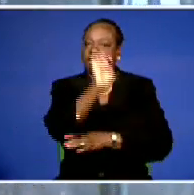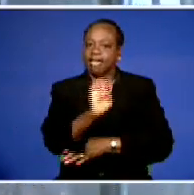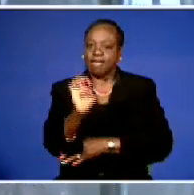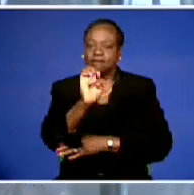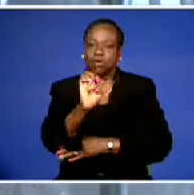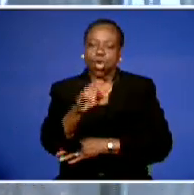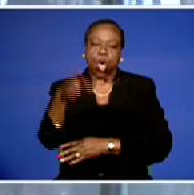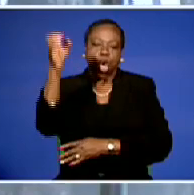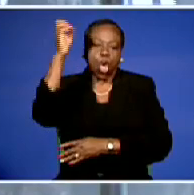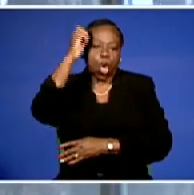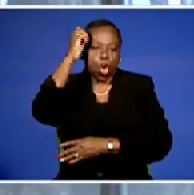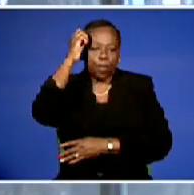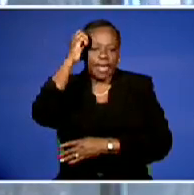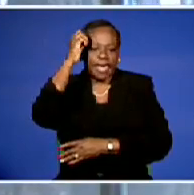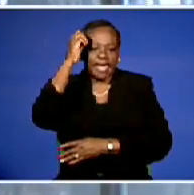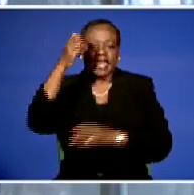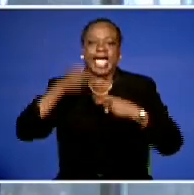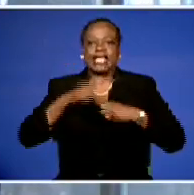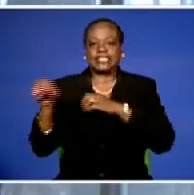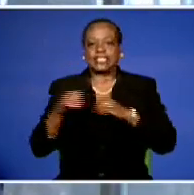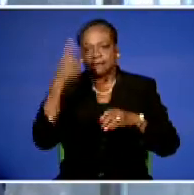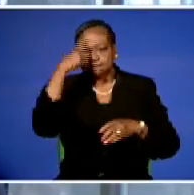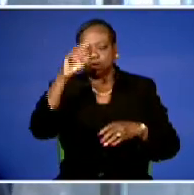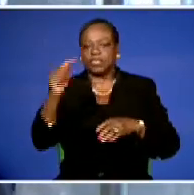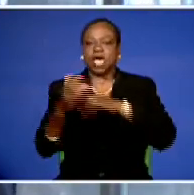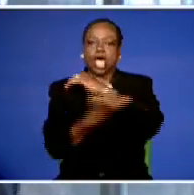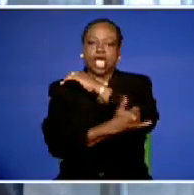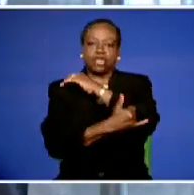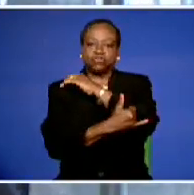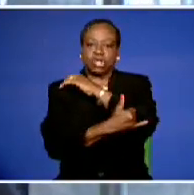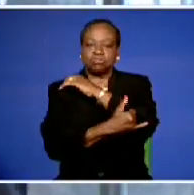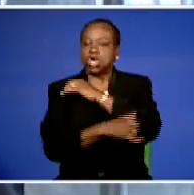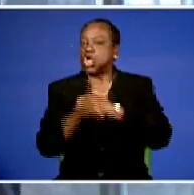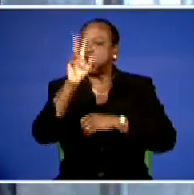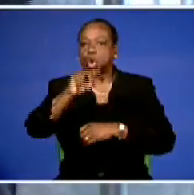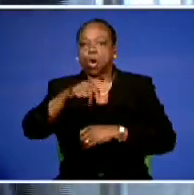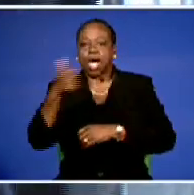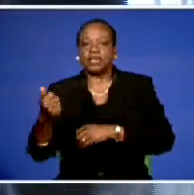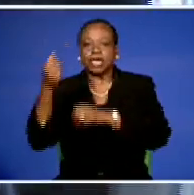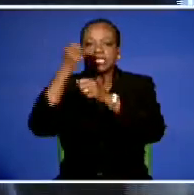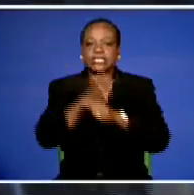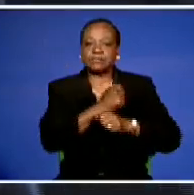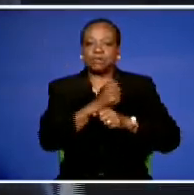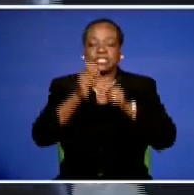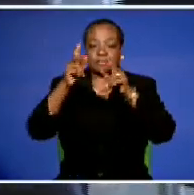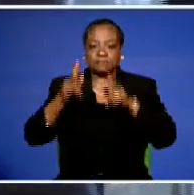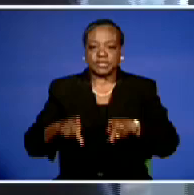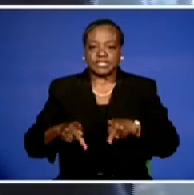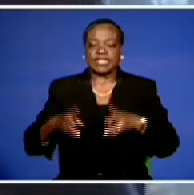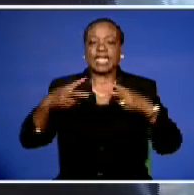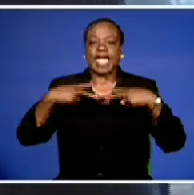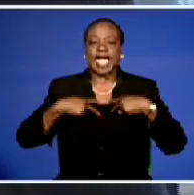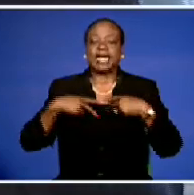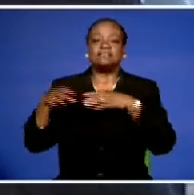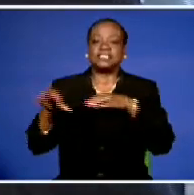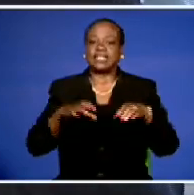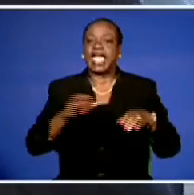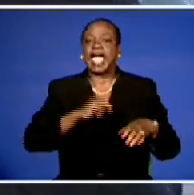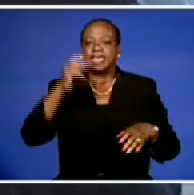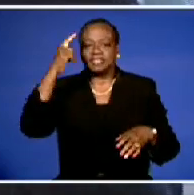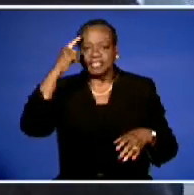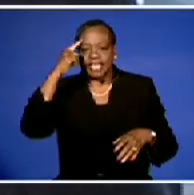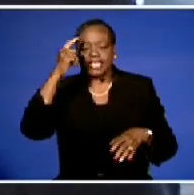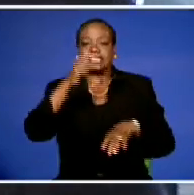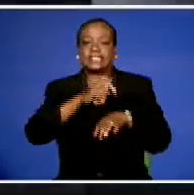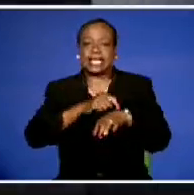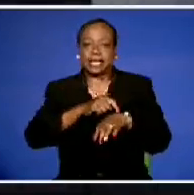Obed has done for this country what no other sports icon has done. And I think it's time that we memorialize him with